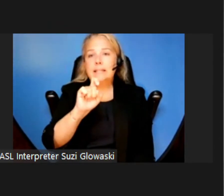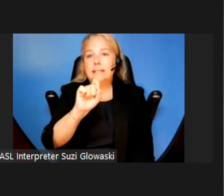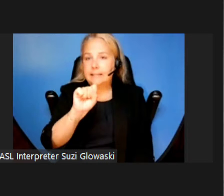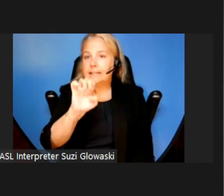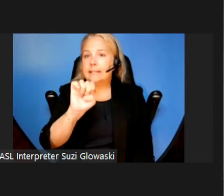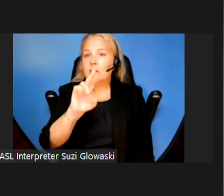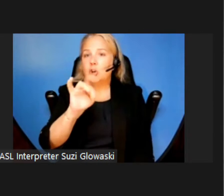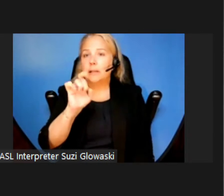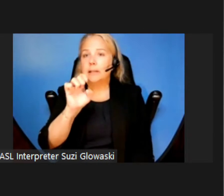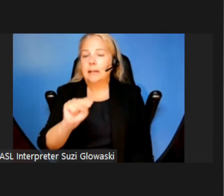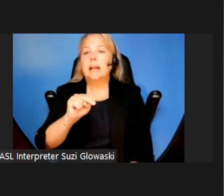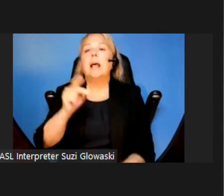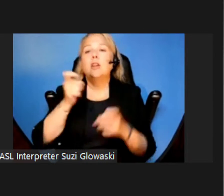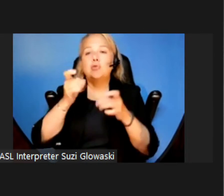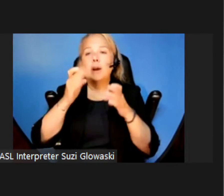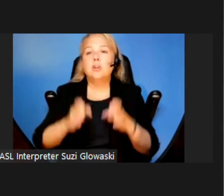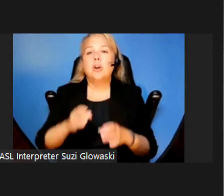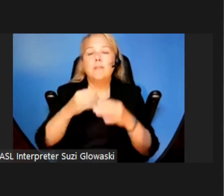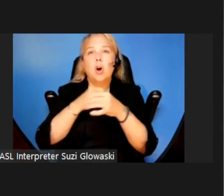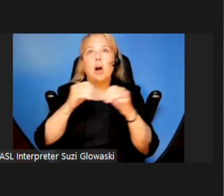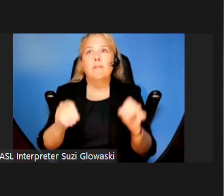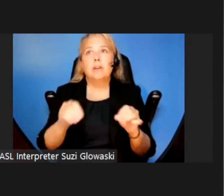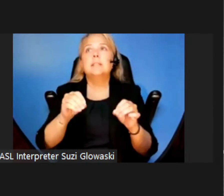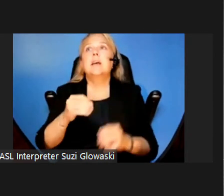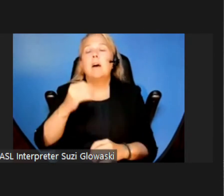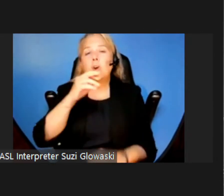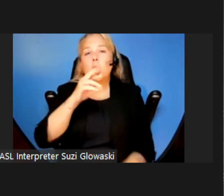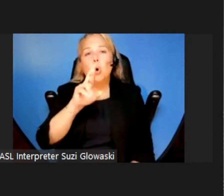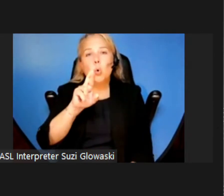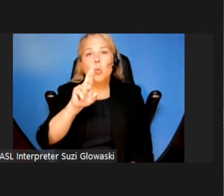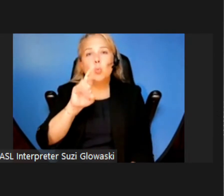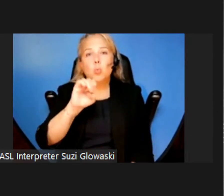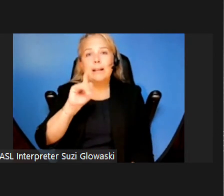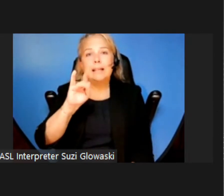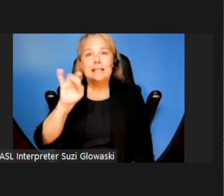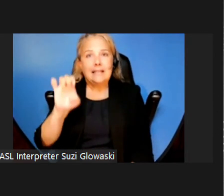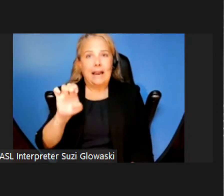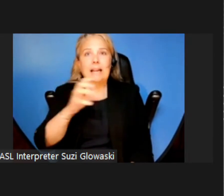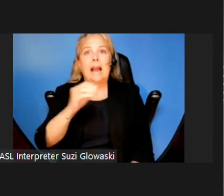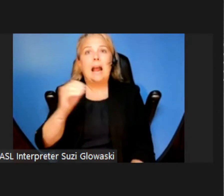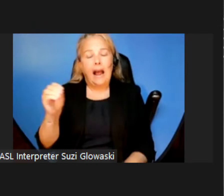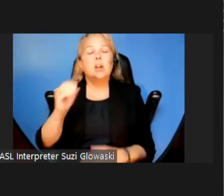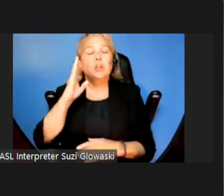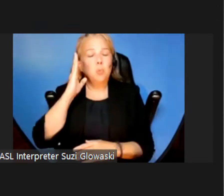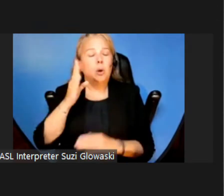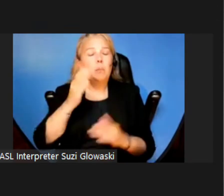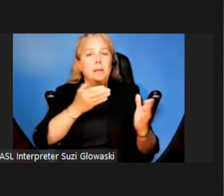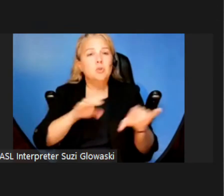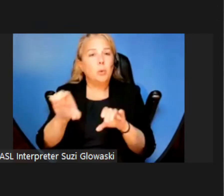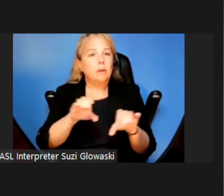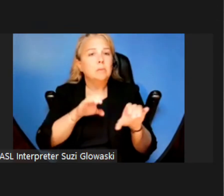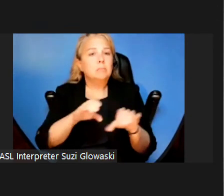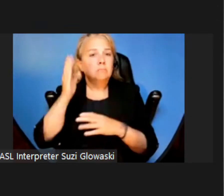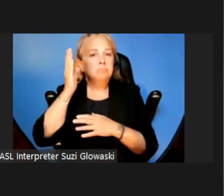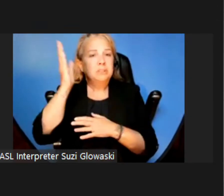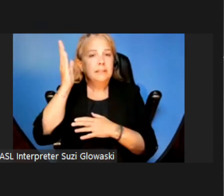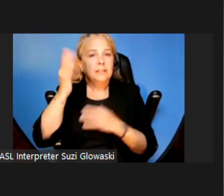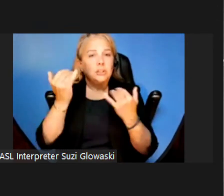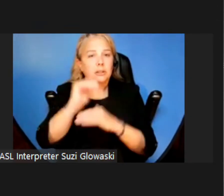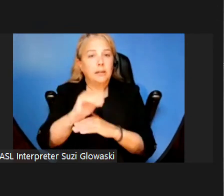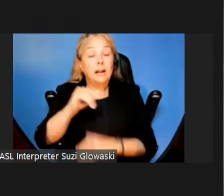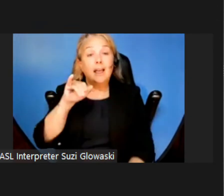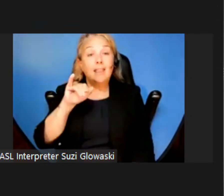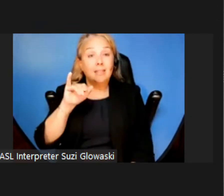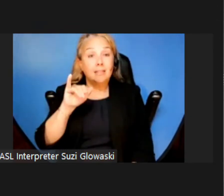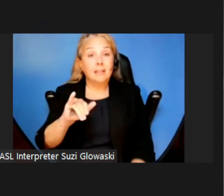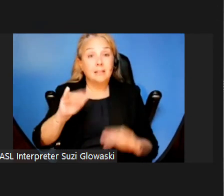Metro's Office of Real Estate and Station Area Planning, who will be giving tonight's presentation. This hearing is convened